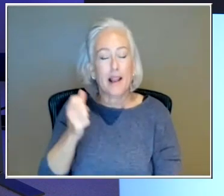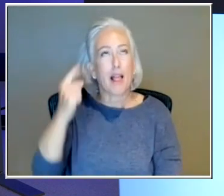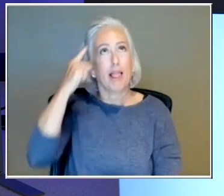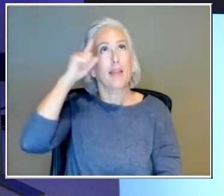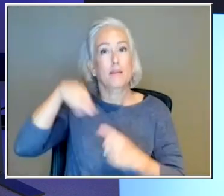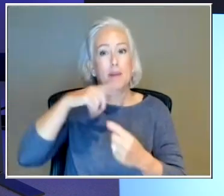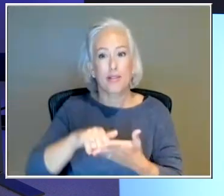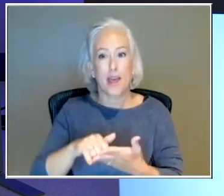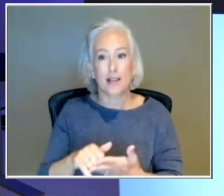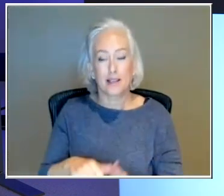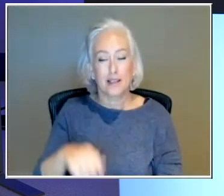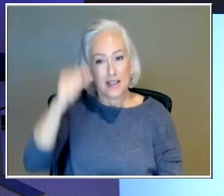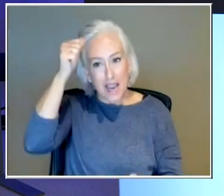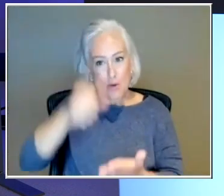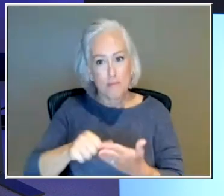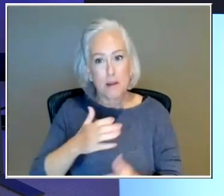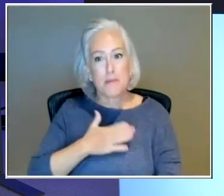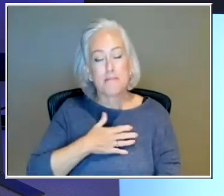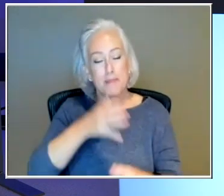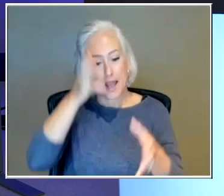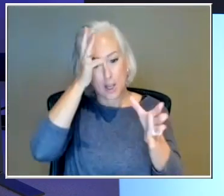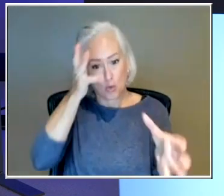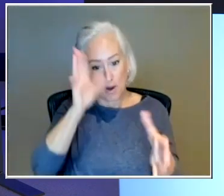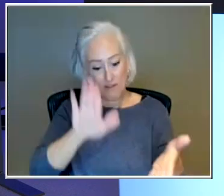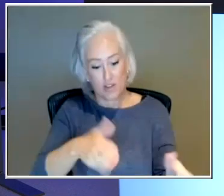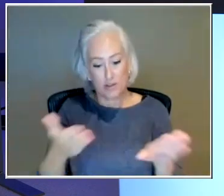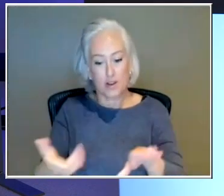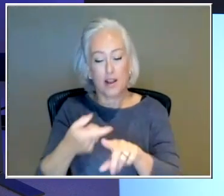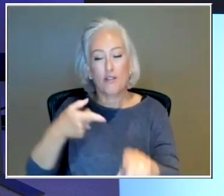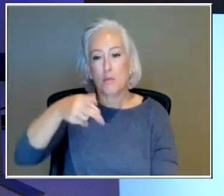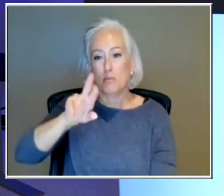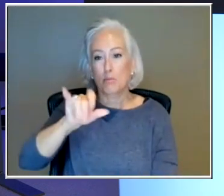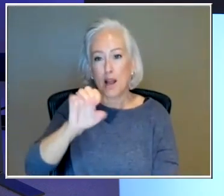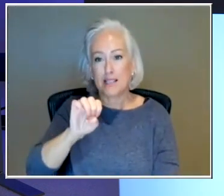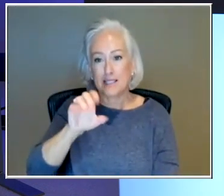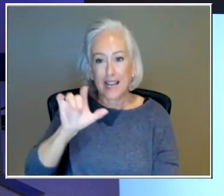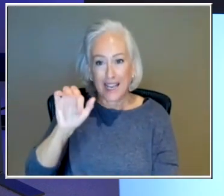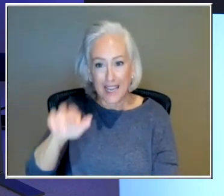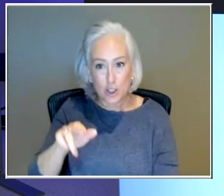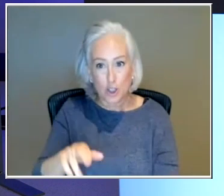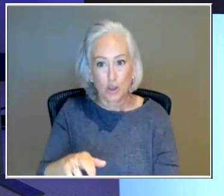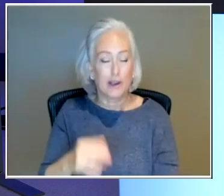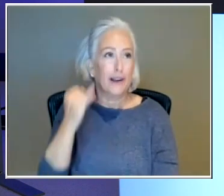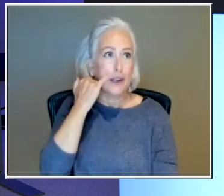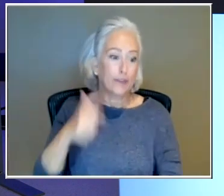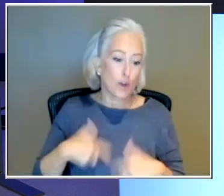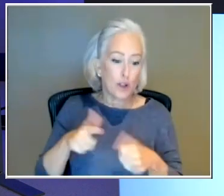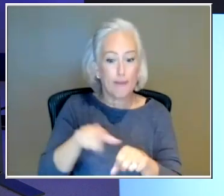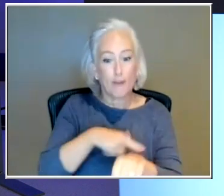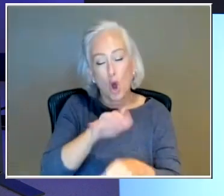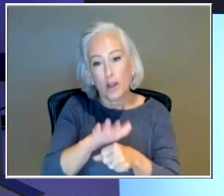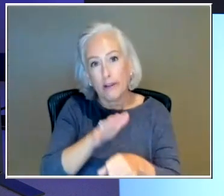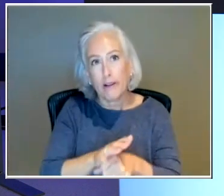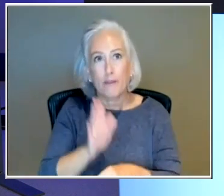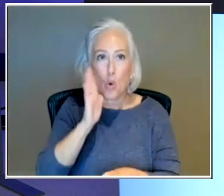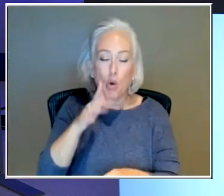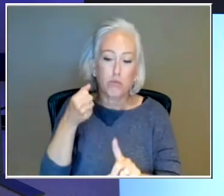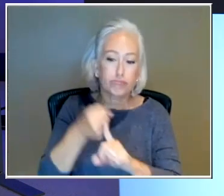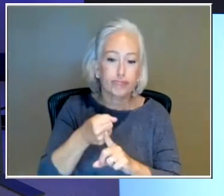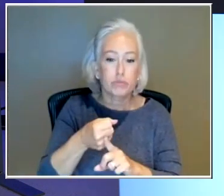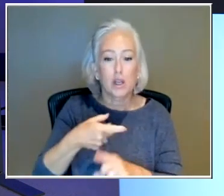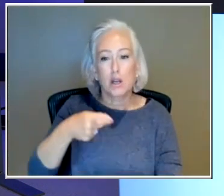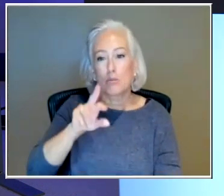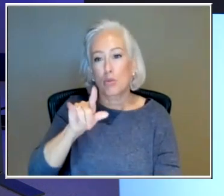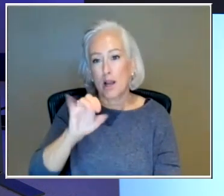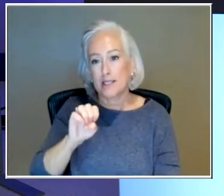grandfather died of prostate cancer, and I remember, just hearing through the years, like, well, if you live long enough, you'll get prostate cancer. Well, I don't think people want to live long enough to just find out at 80 years